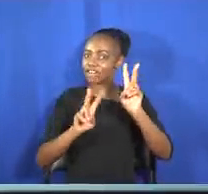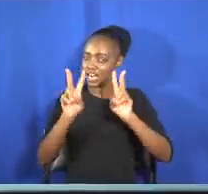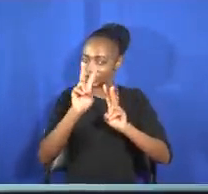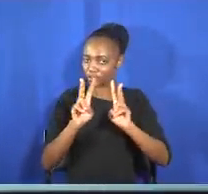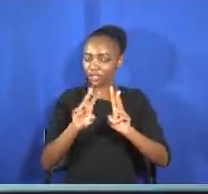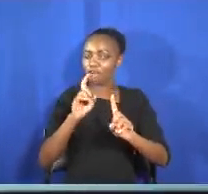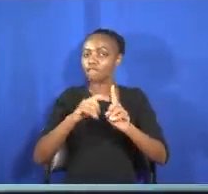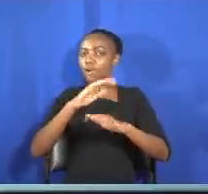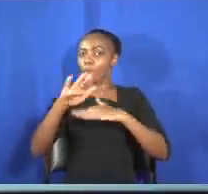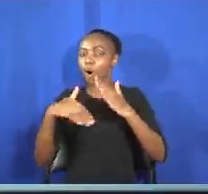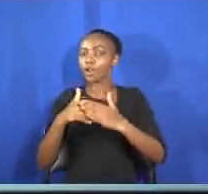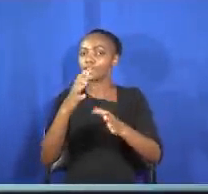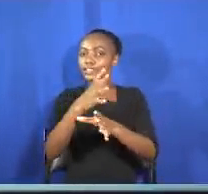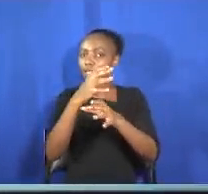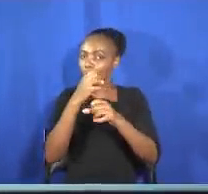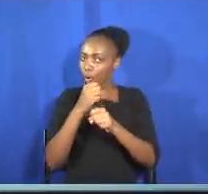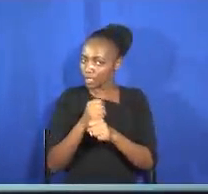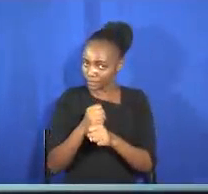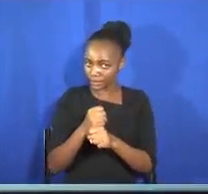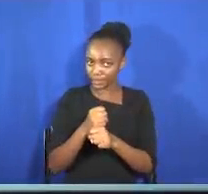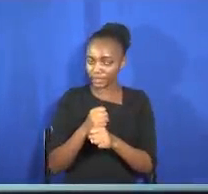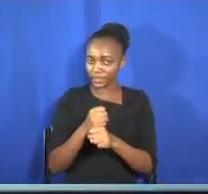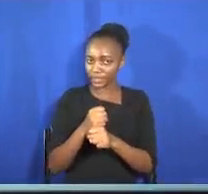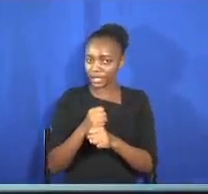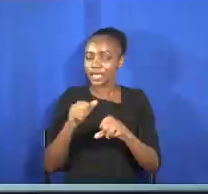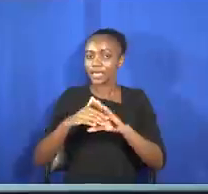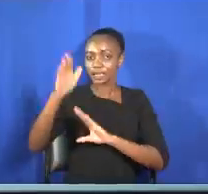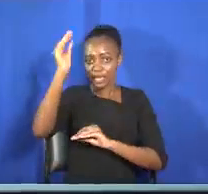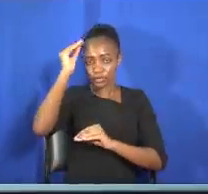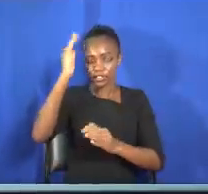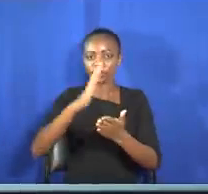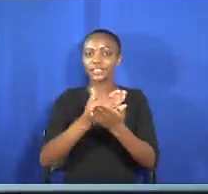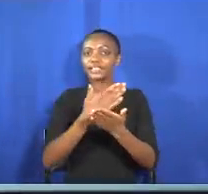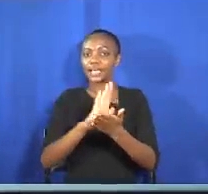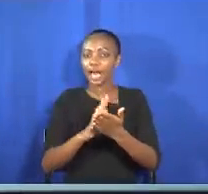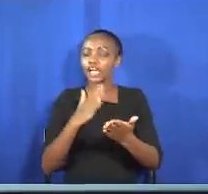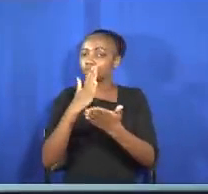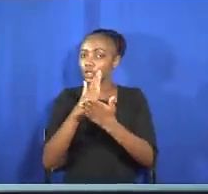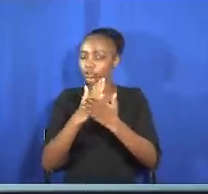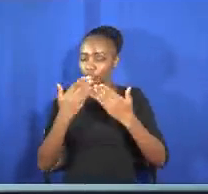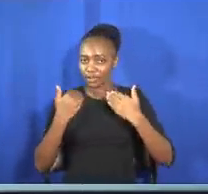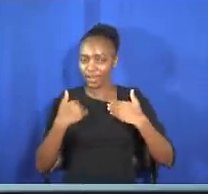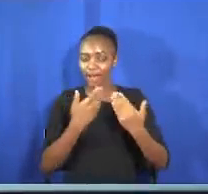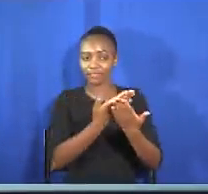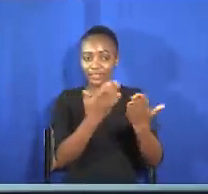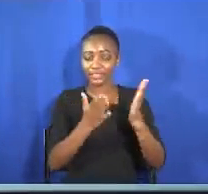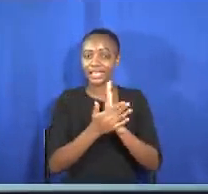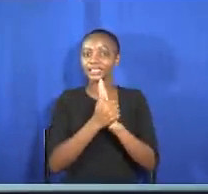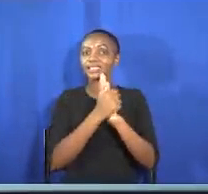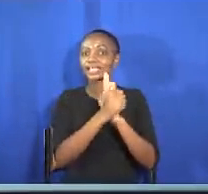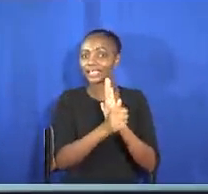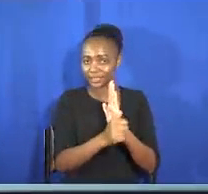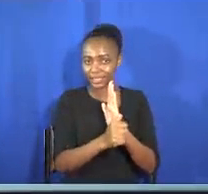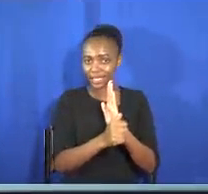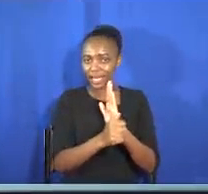values from all the stakeholders within the education sector, so that they are able to acquire these